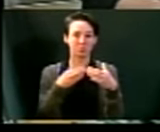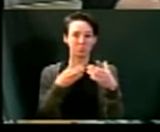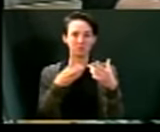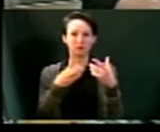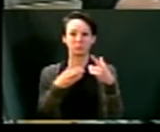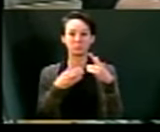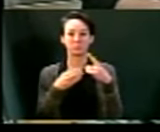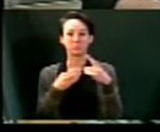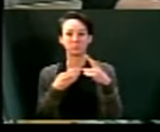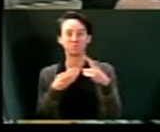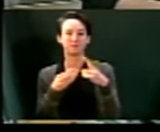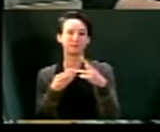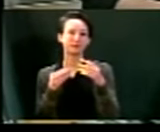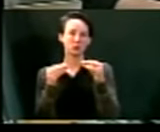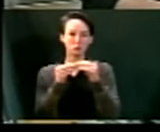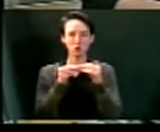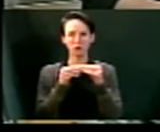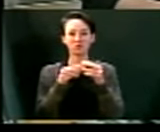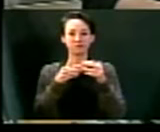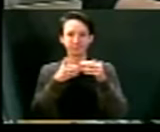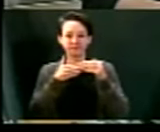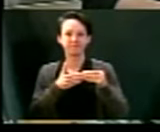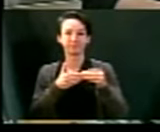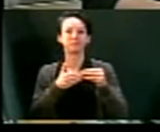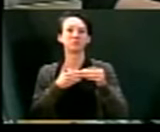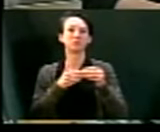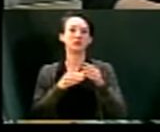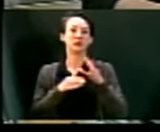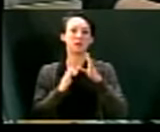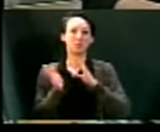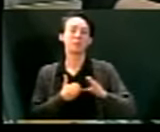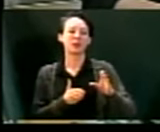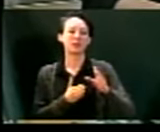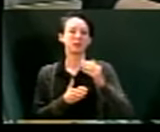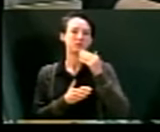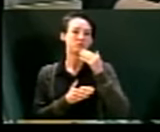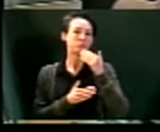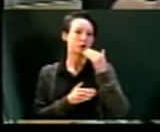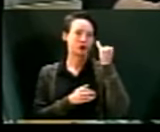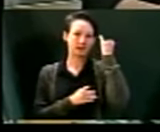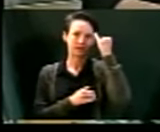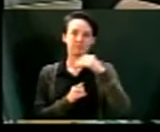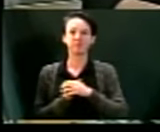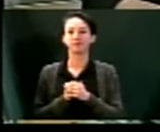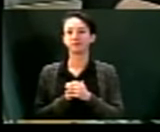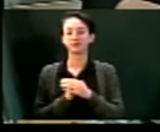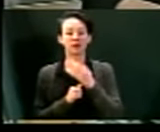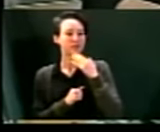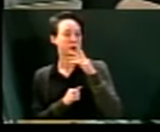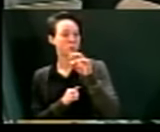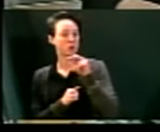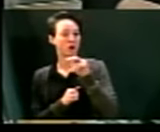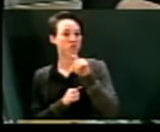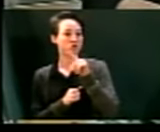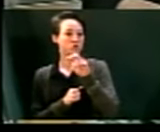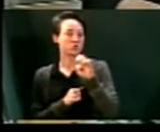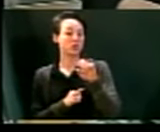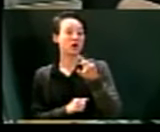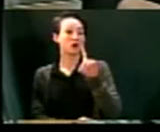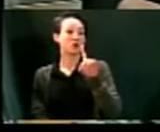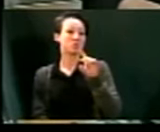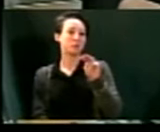plan would be a good idea for the board to discuss at this point. Thank you, Ms. Roundtree. Mr. Dupler, before the